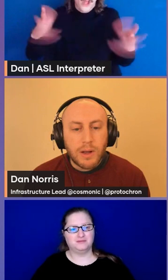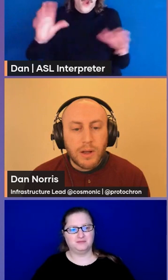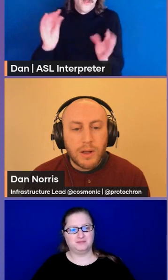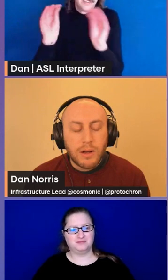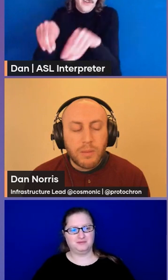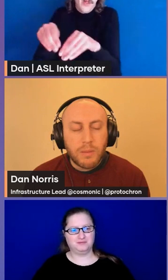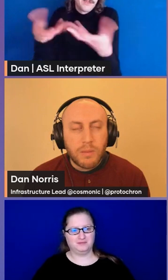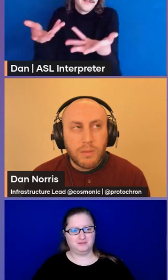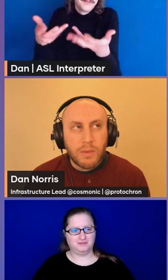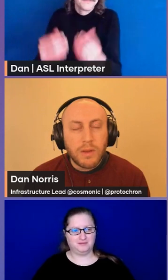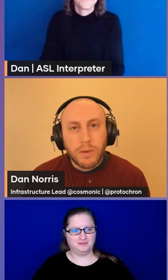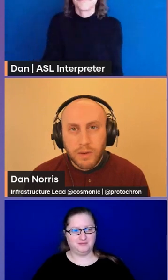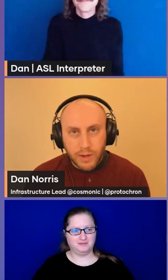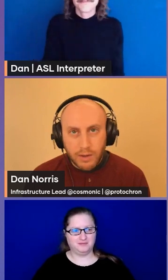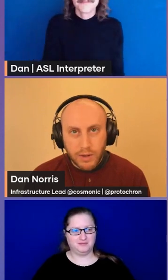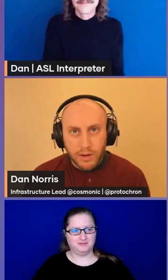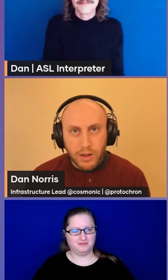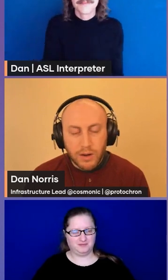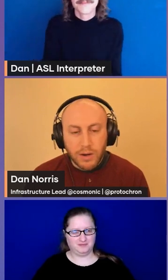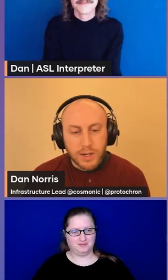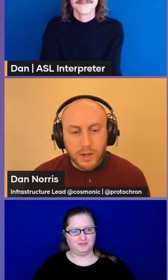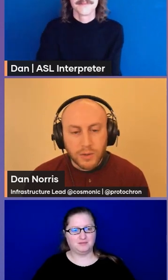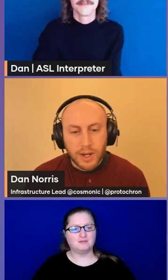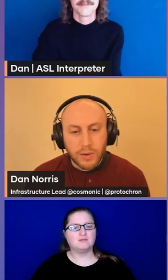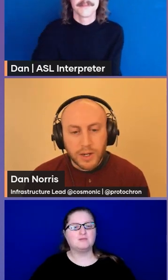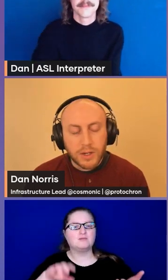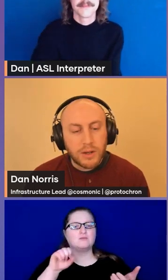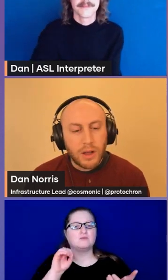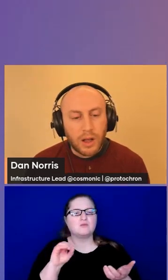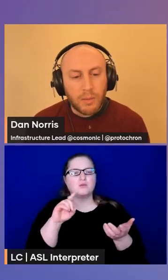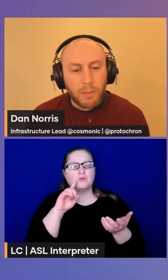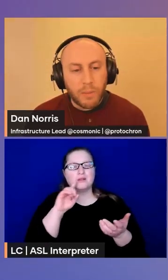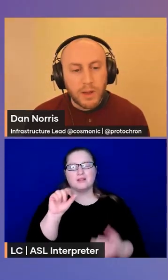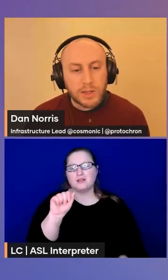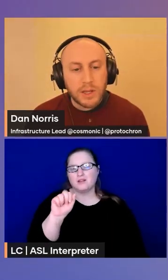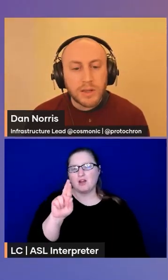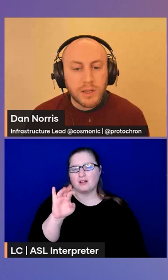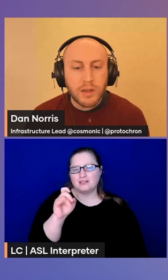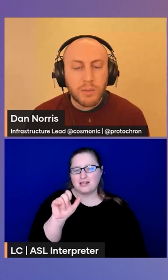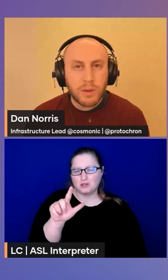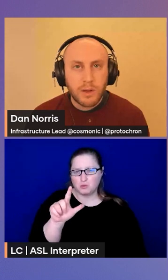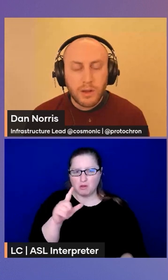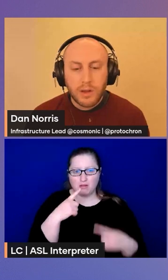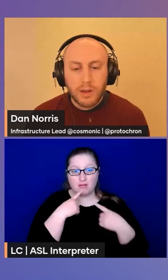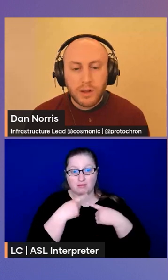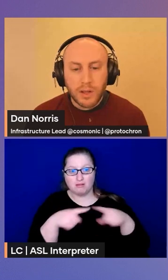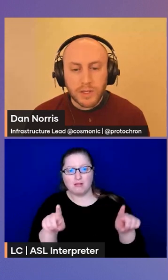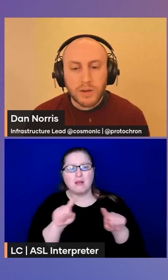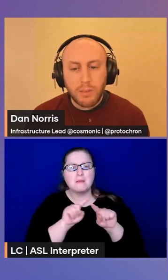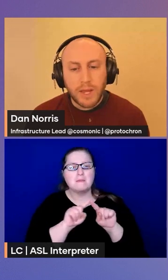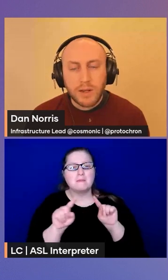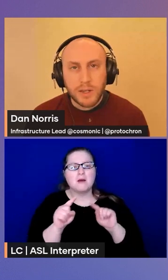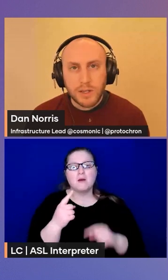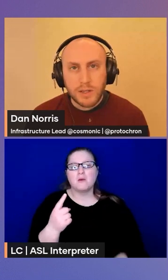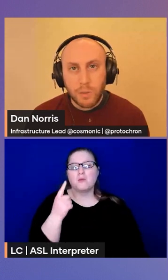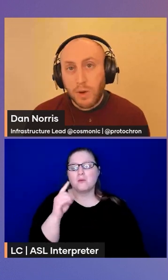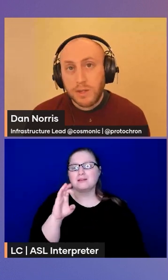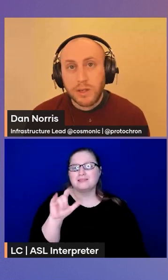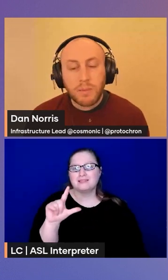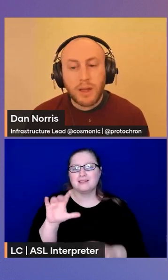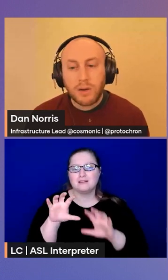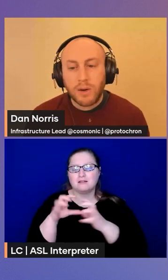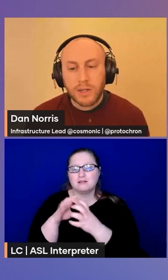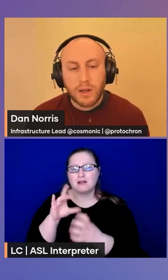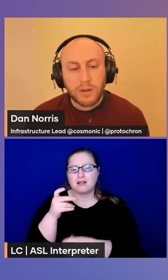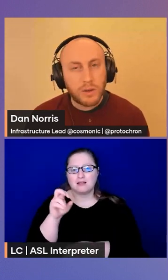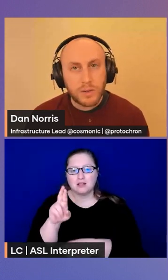So a little bit of kind of like an architectural digression, but a single Cilium cluster manages one